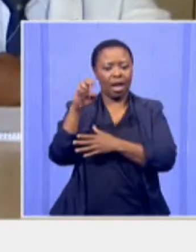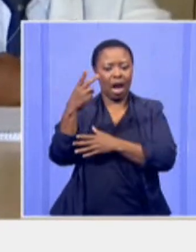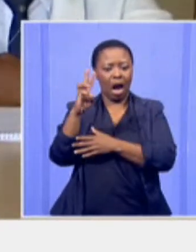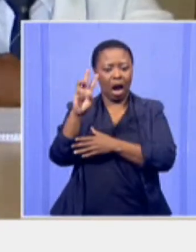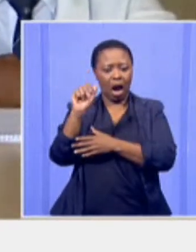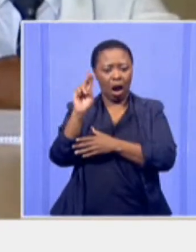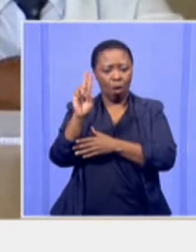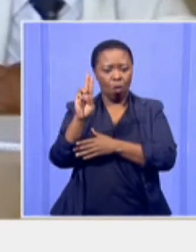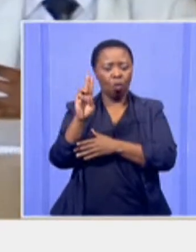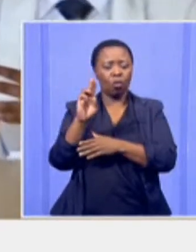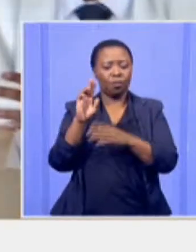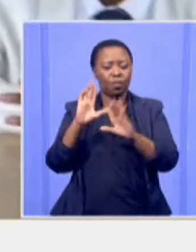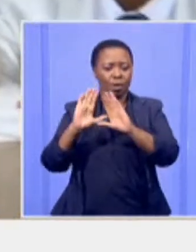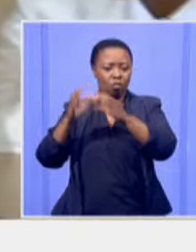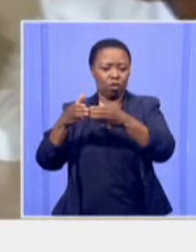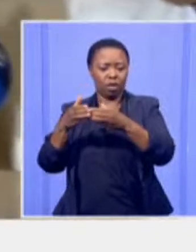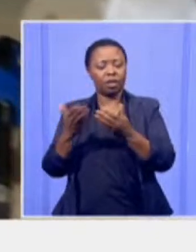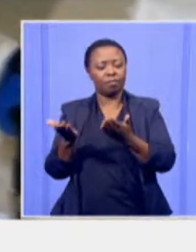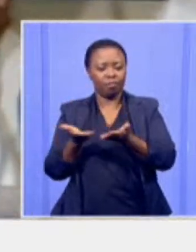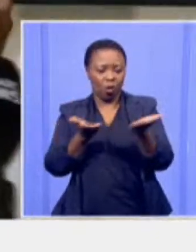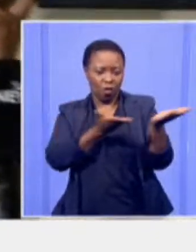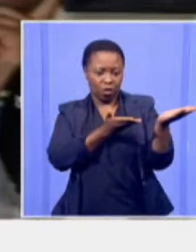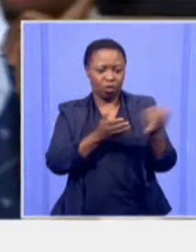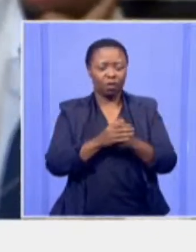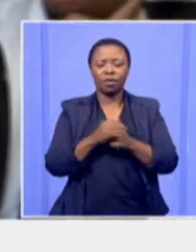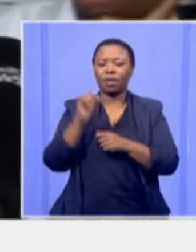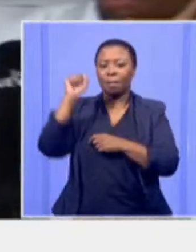sir. Manda.